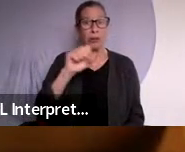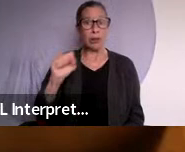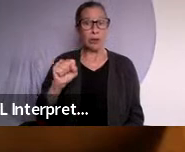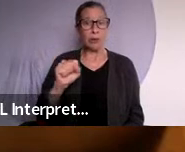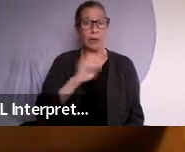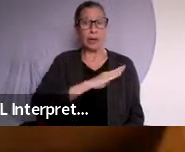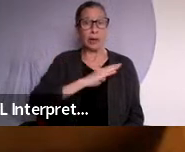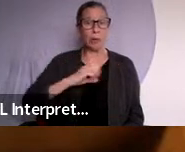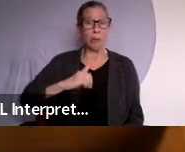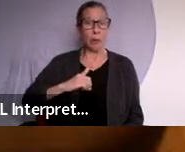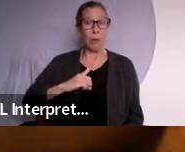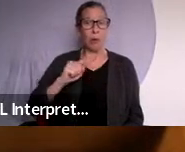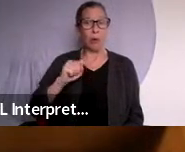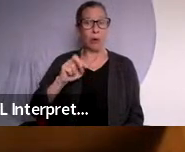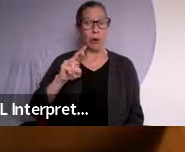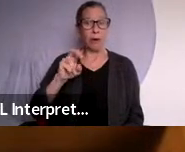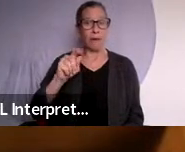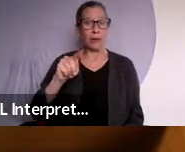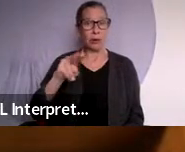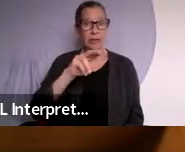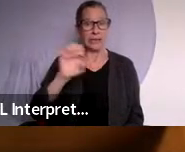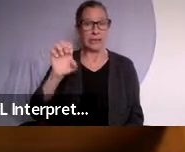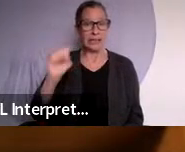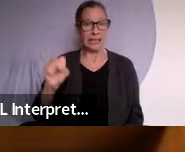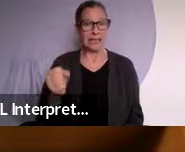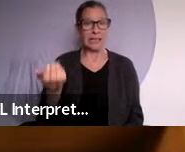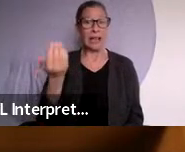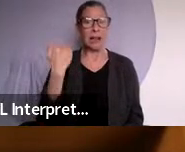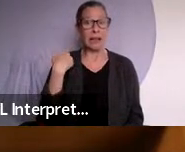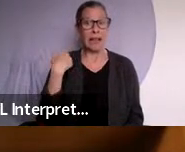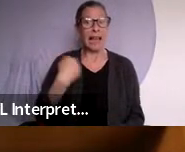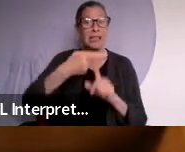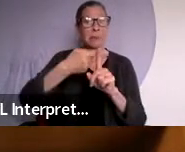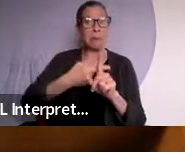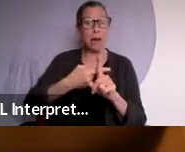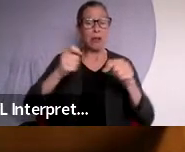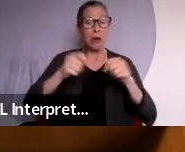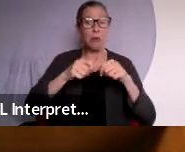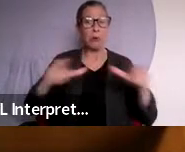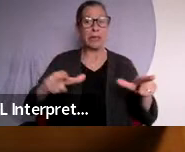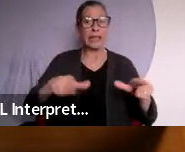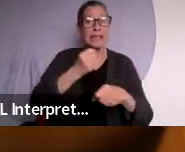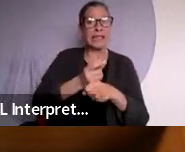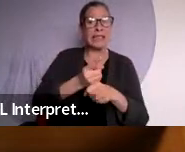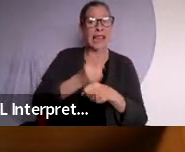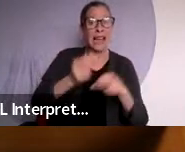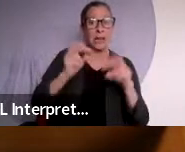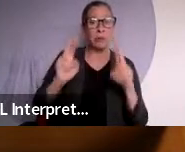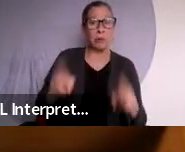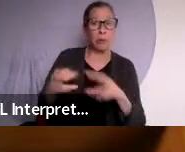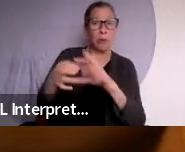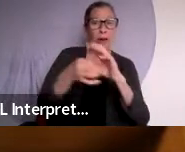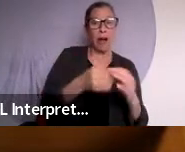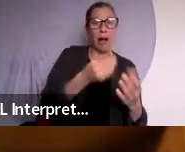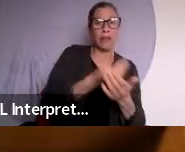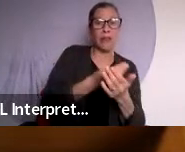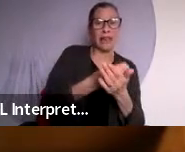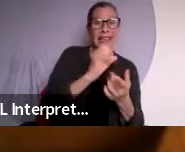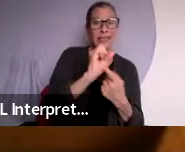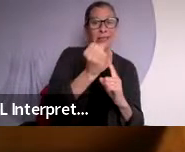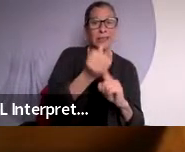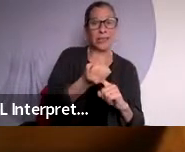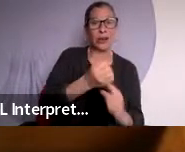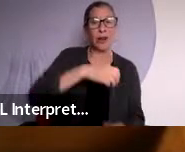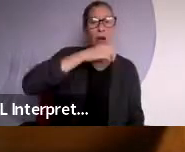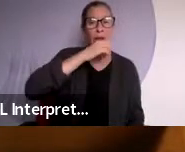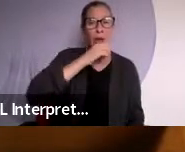Security Board of Trustees. Last month, we released the annual report on the financial status of the Old